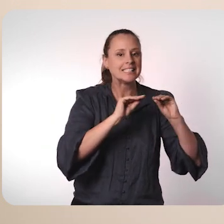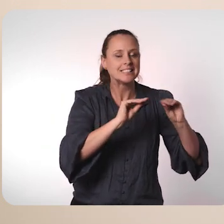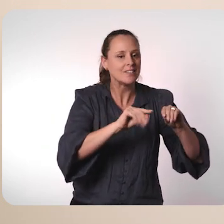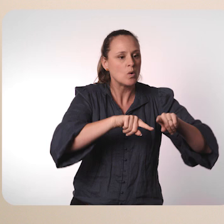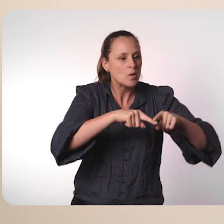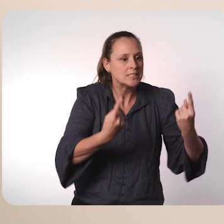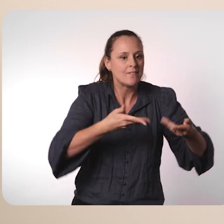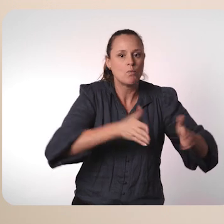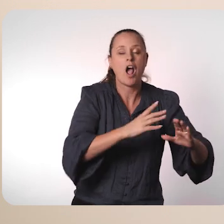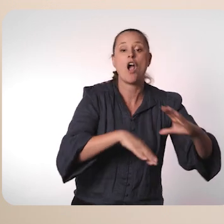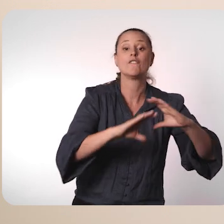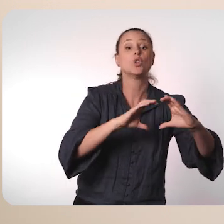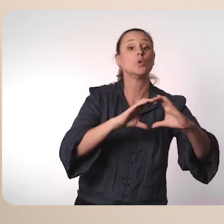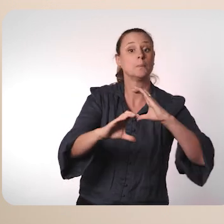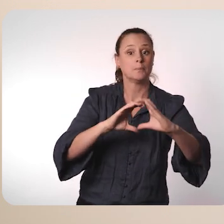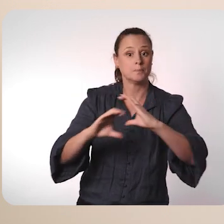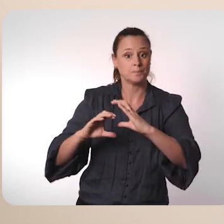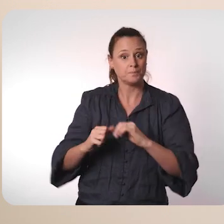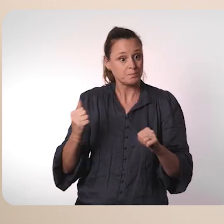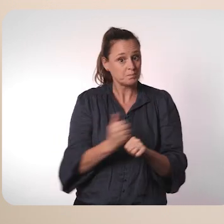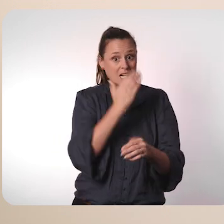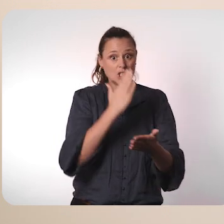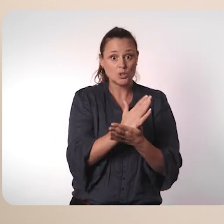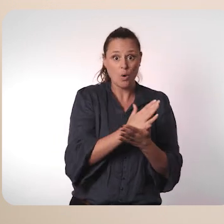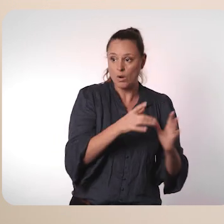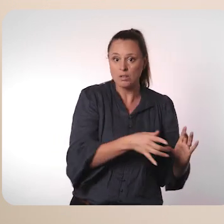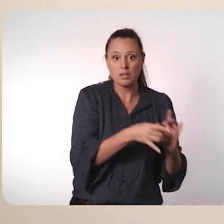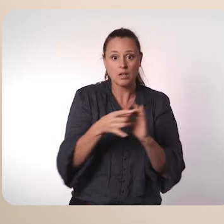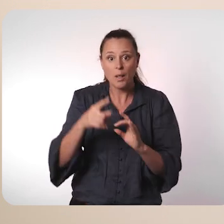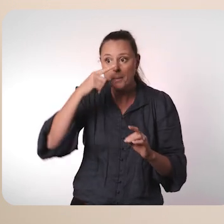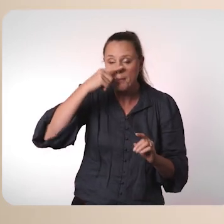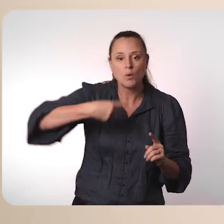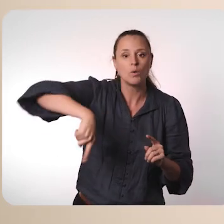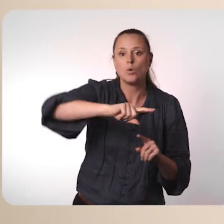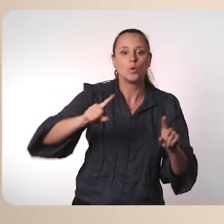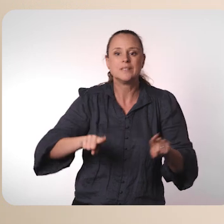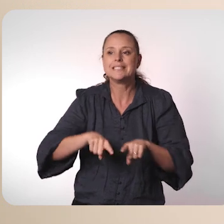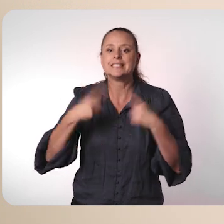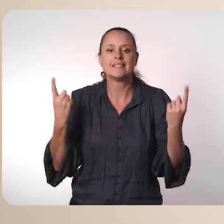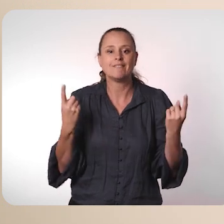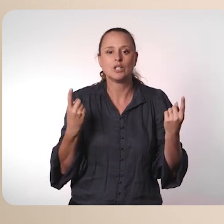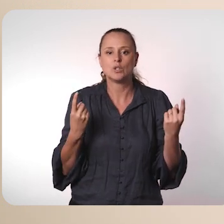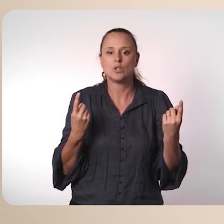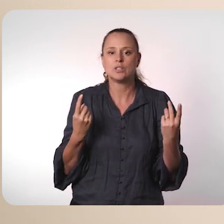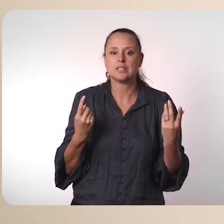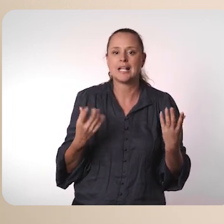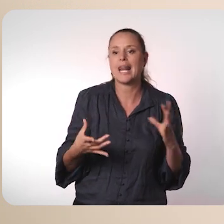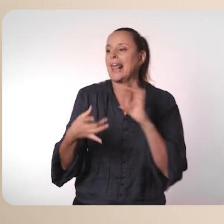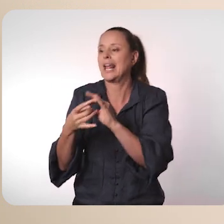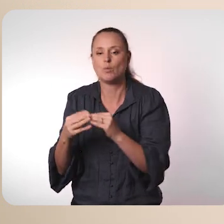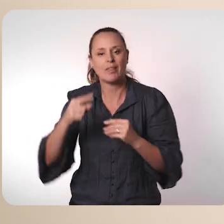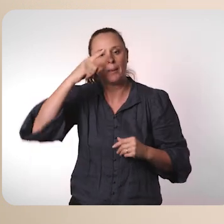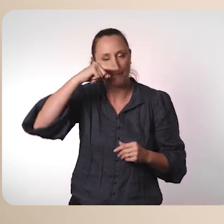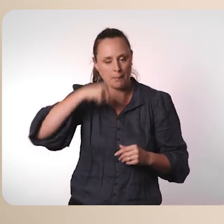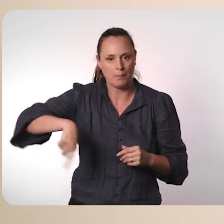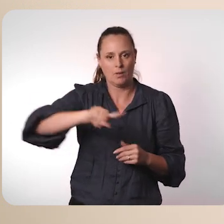communication to allow that connection, or using non-standard ways of engaging with people. So not having them sit in